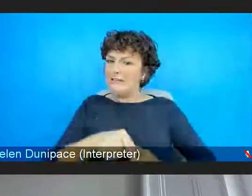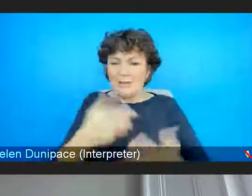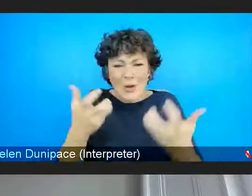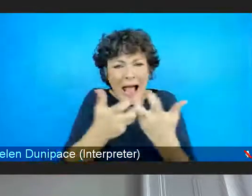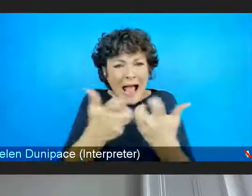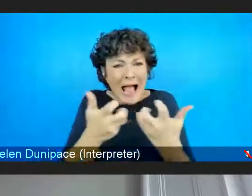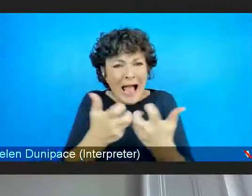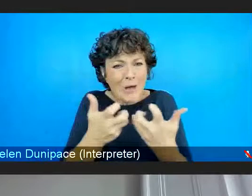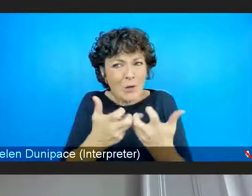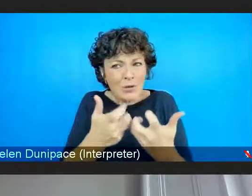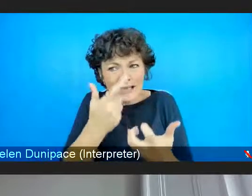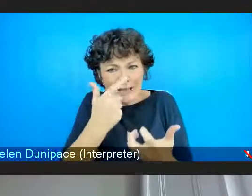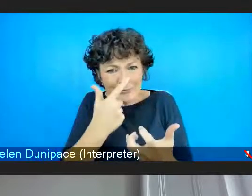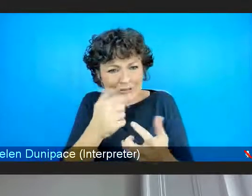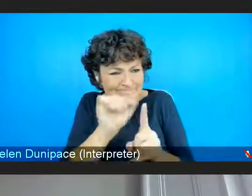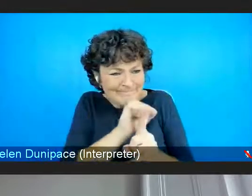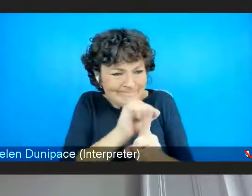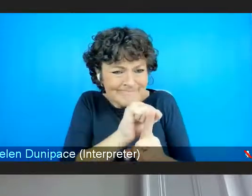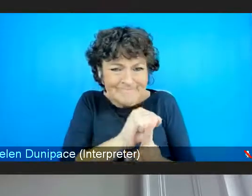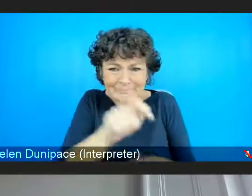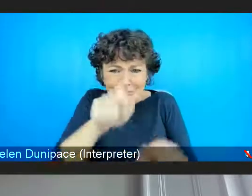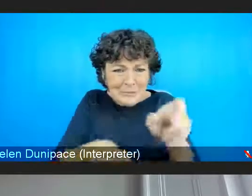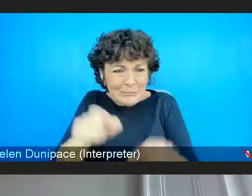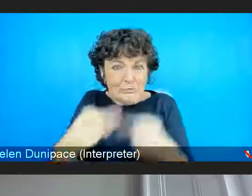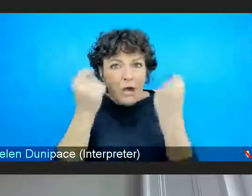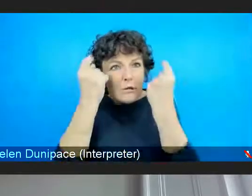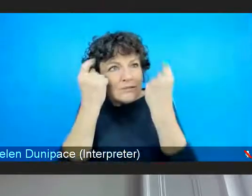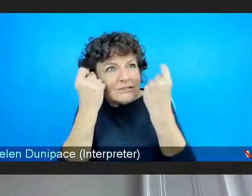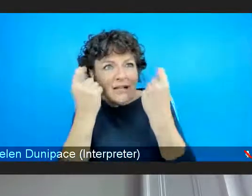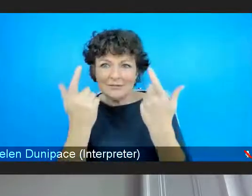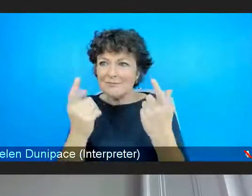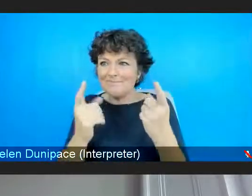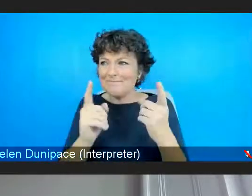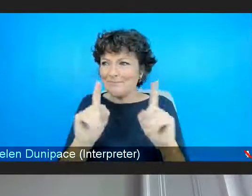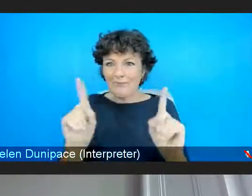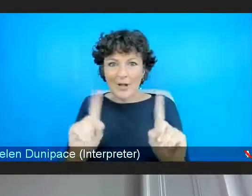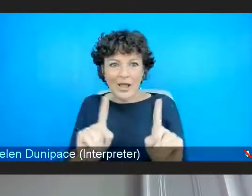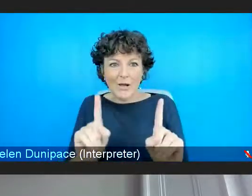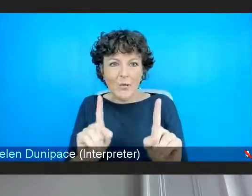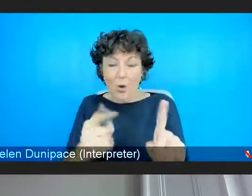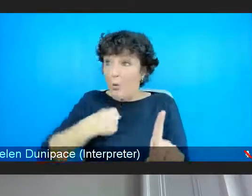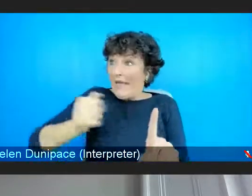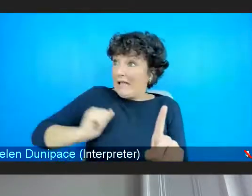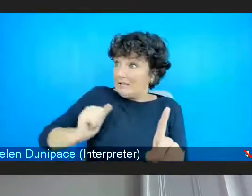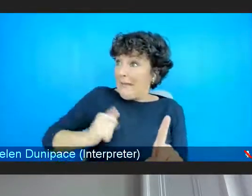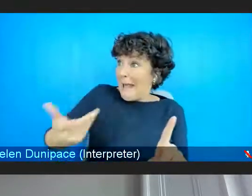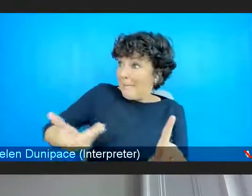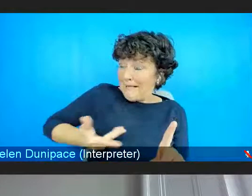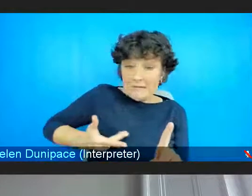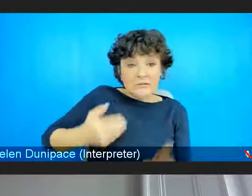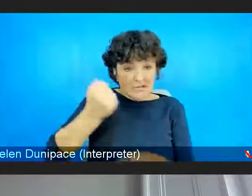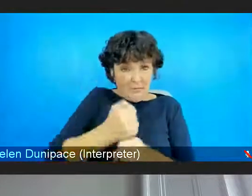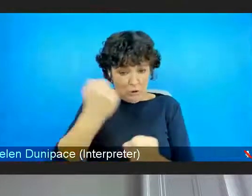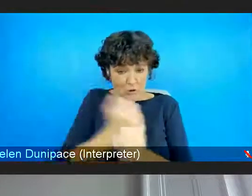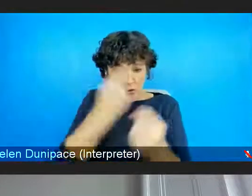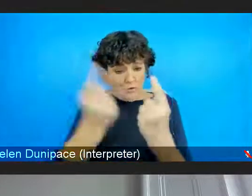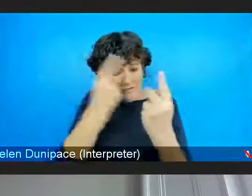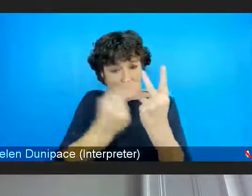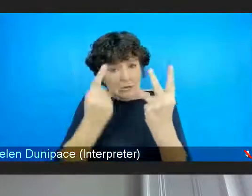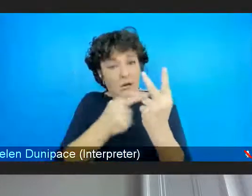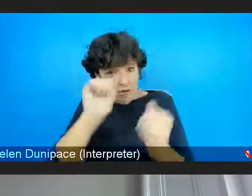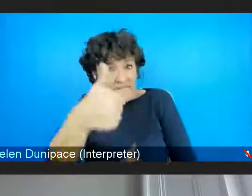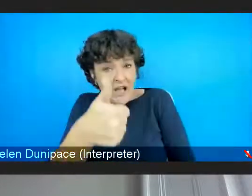personal impact, as well as the impact we expect, you know, the differences we expect to come from corporations and from government. If I maybe go